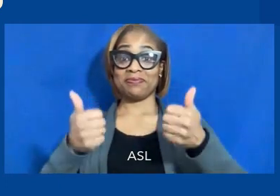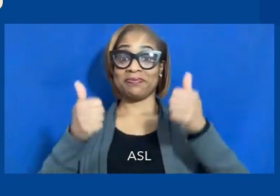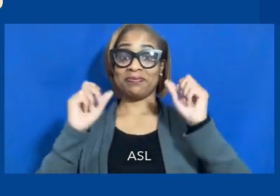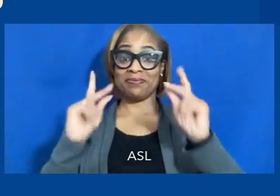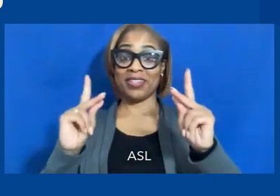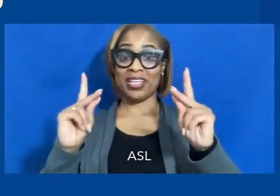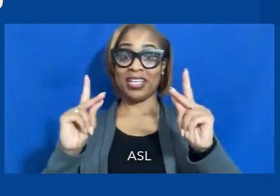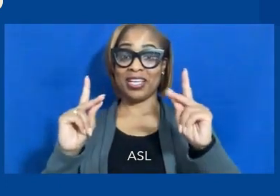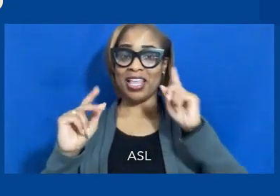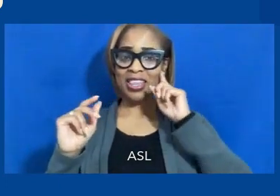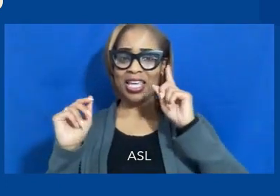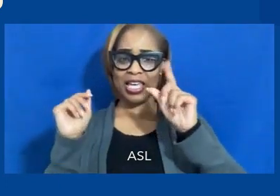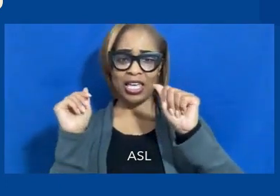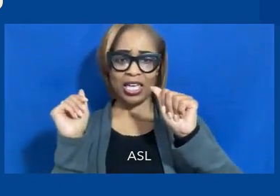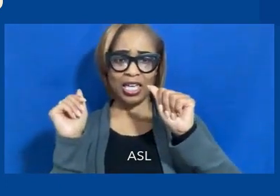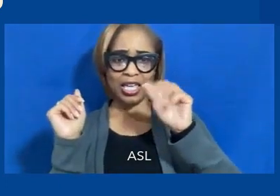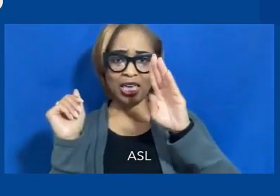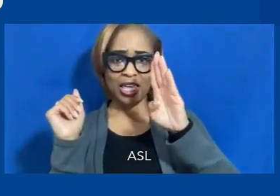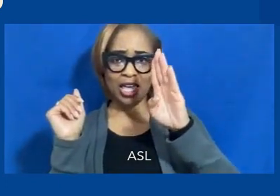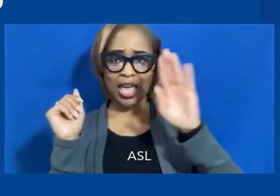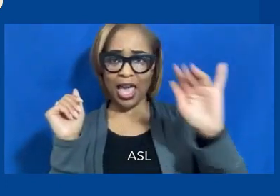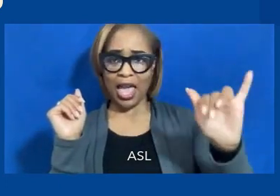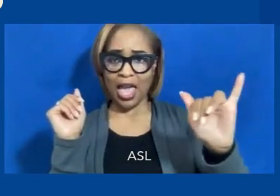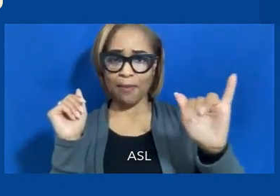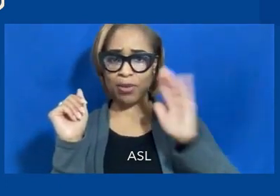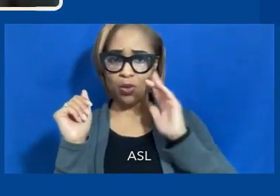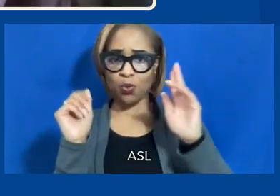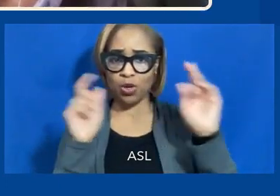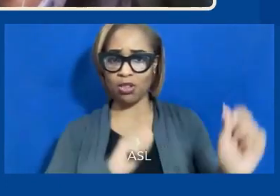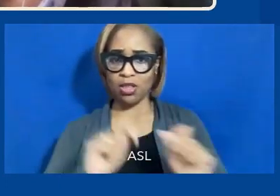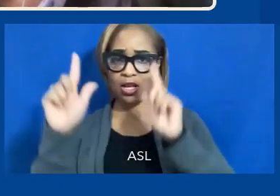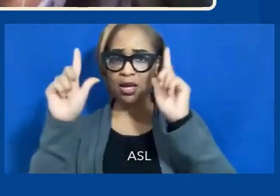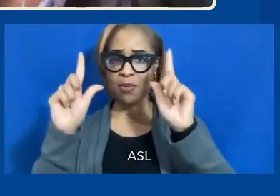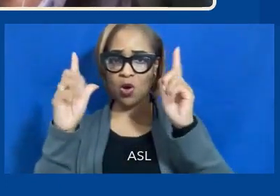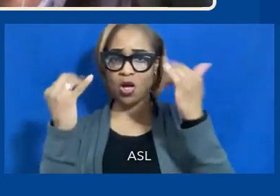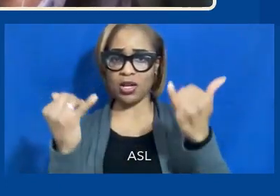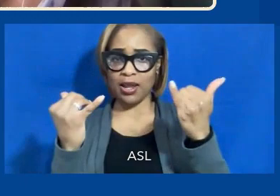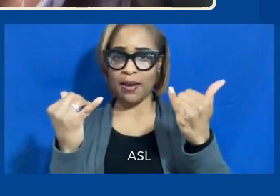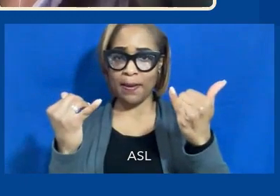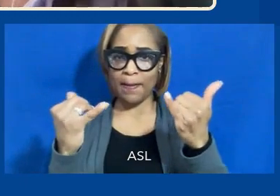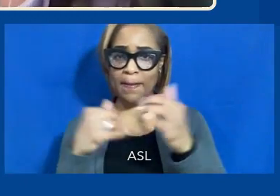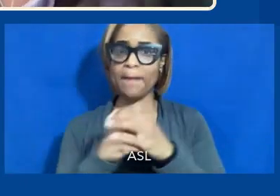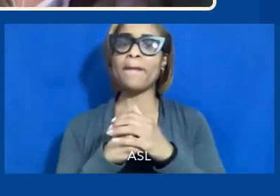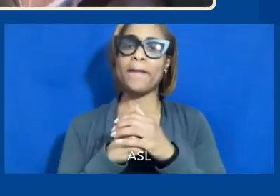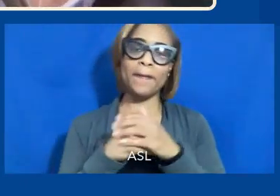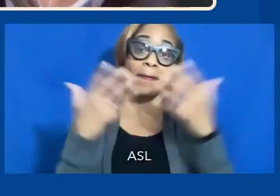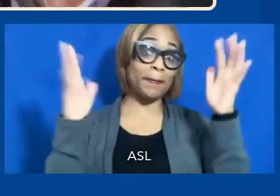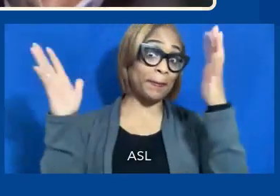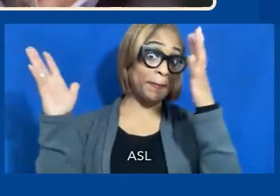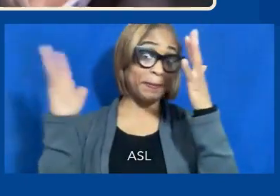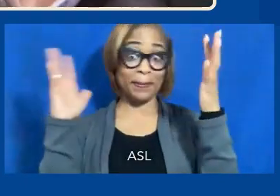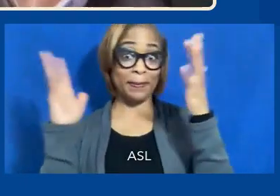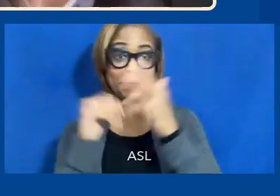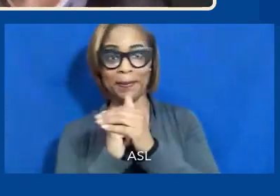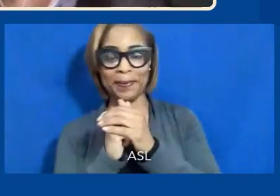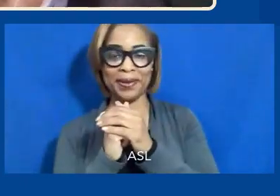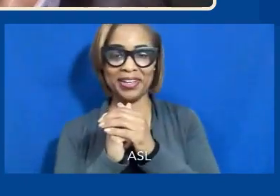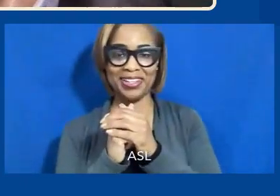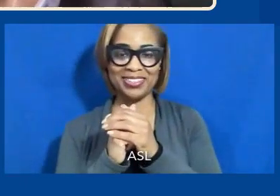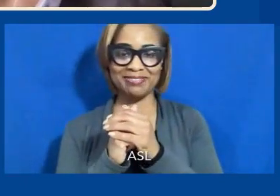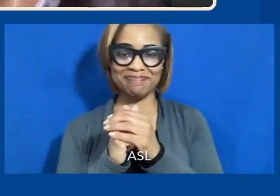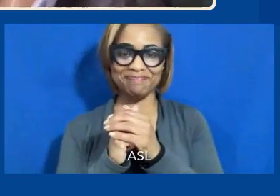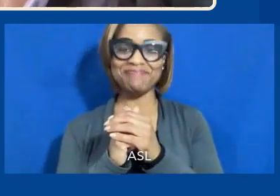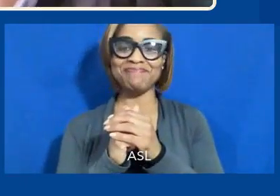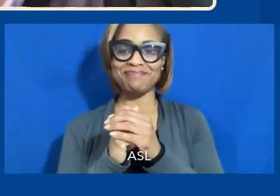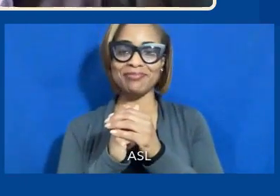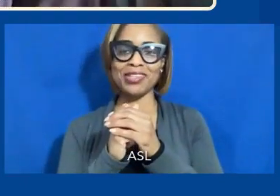think Abby is maybe gonna come on to tell Yes. people where to go. Yay. Okay. Save